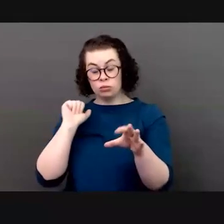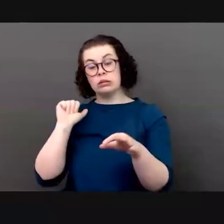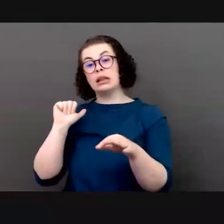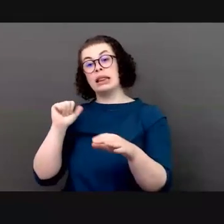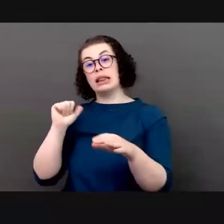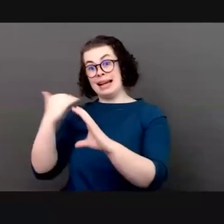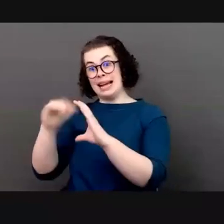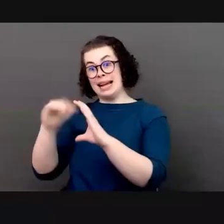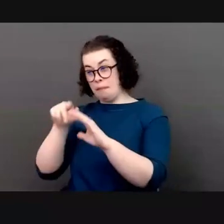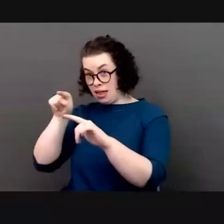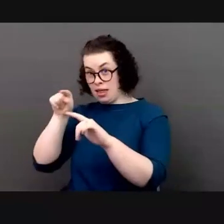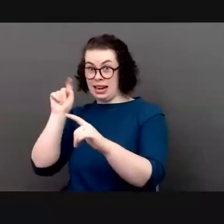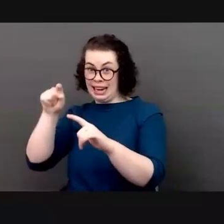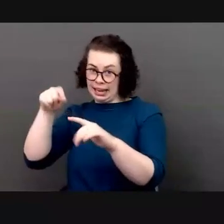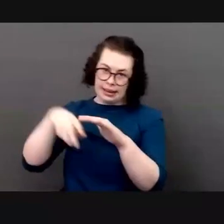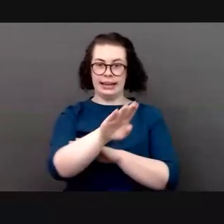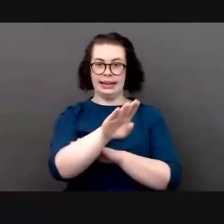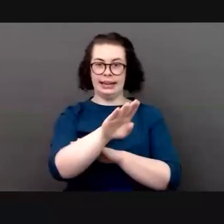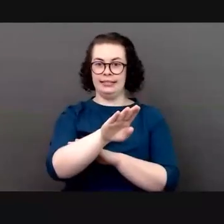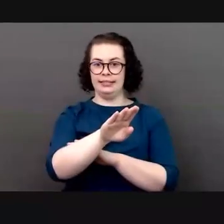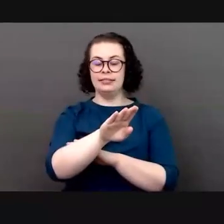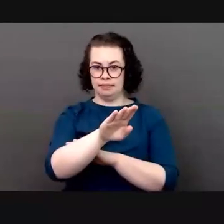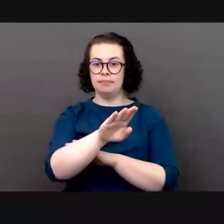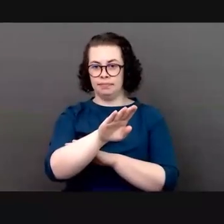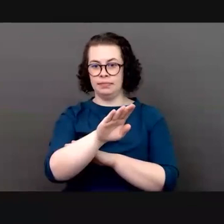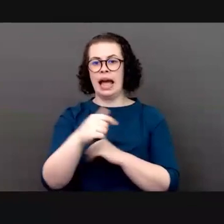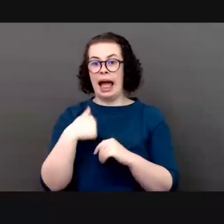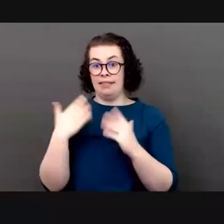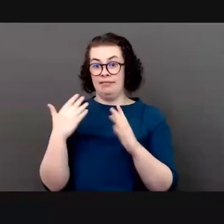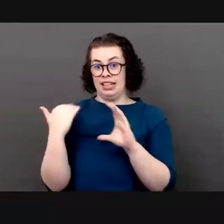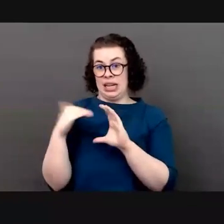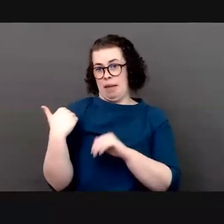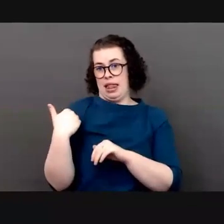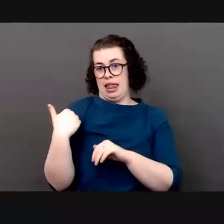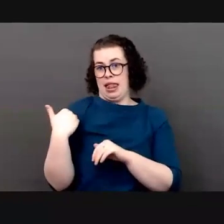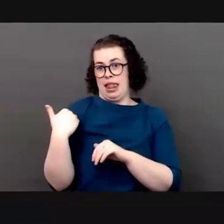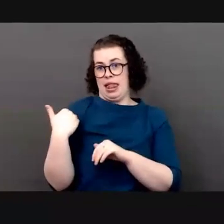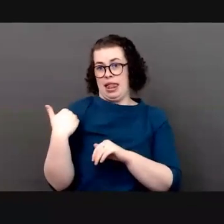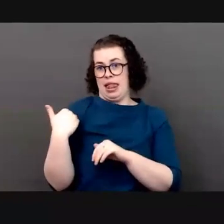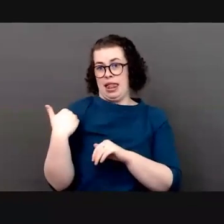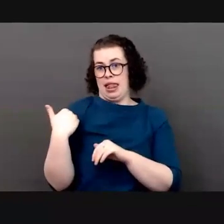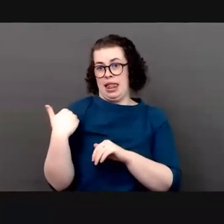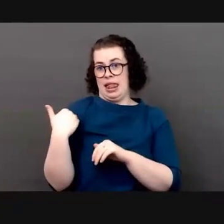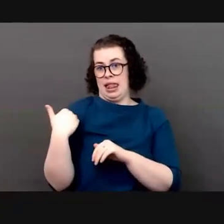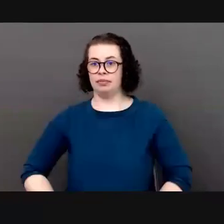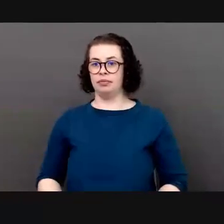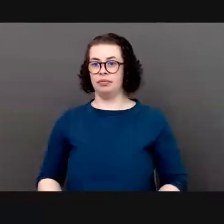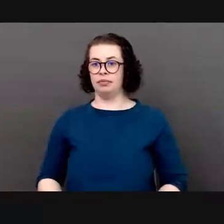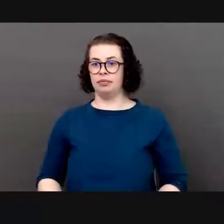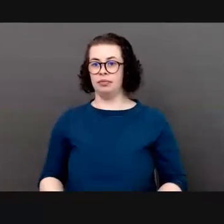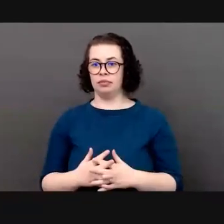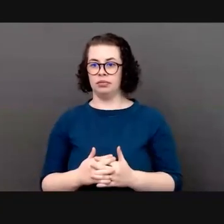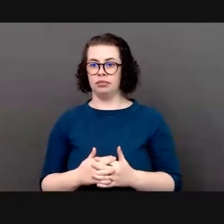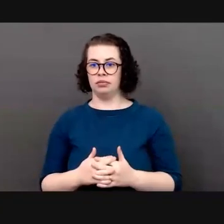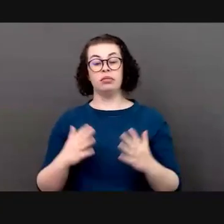I have resent you it a few minutes ago. So if you use Chrome and you enter with that